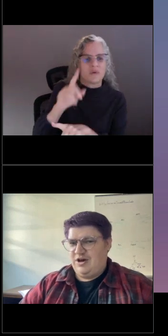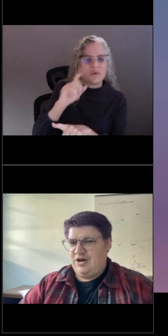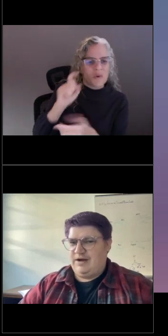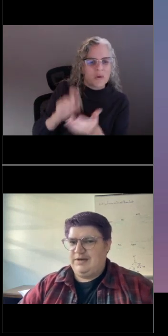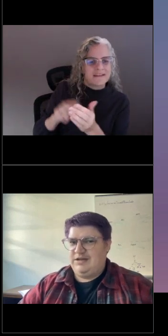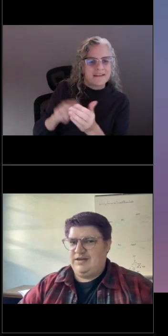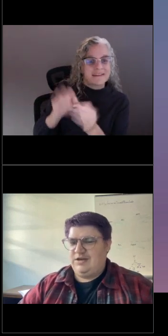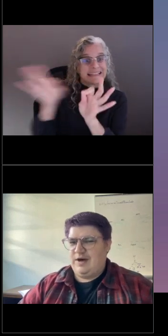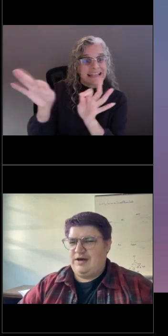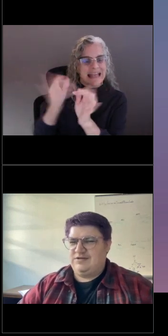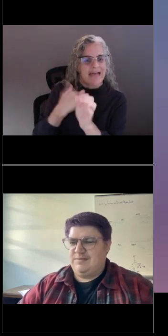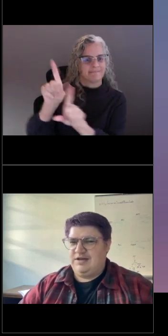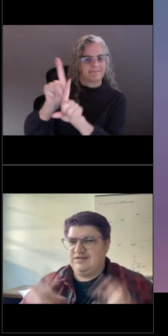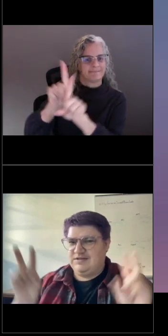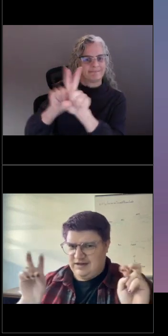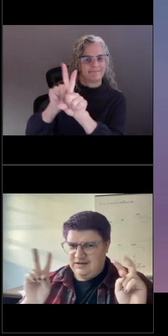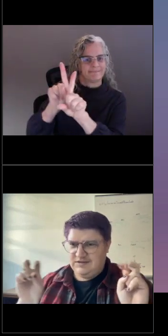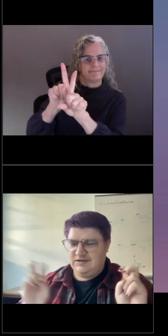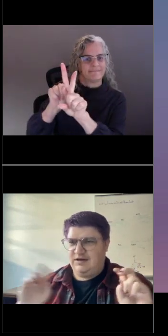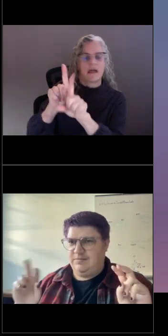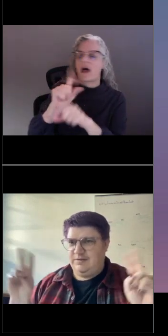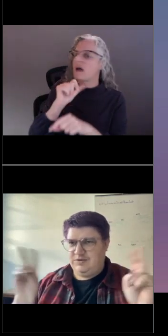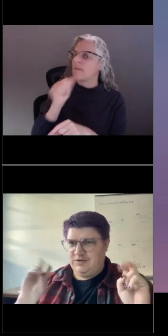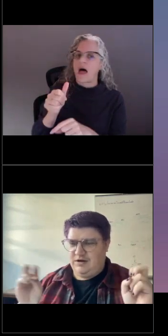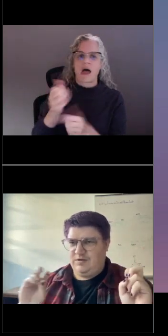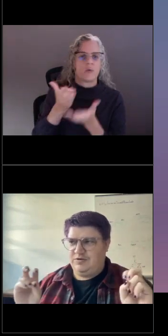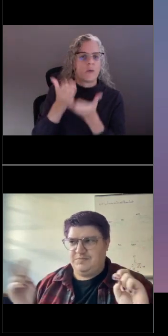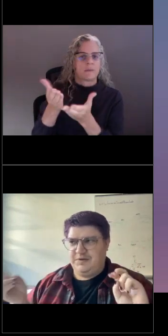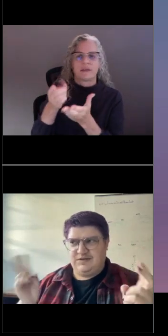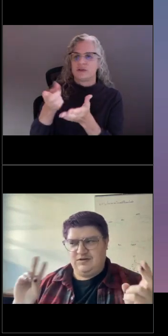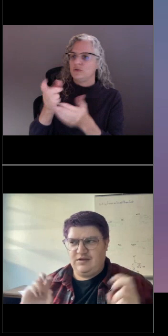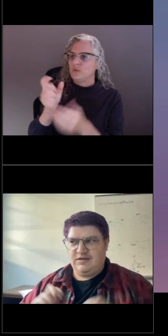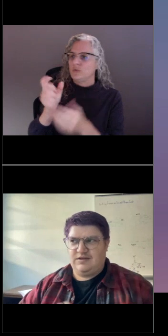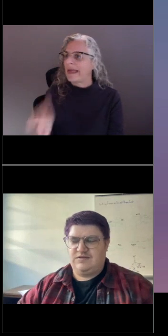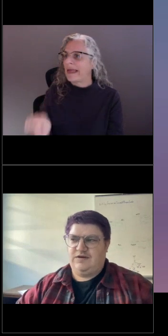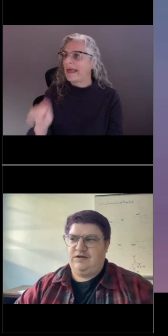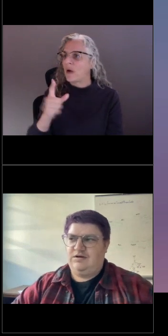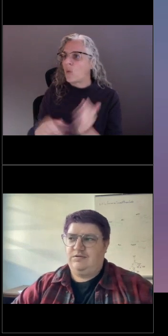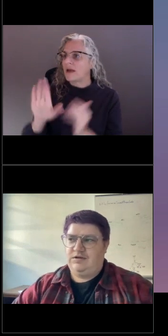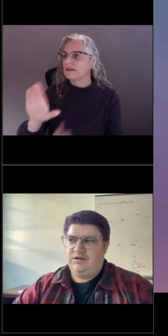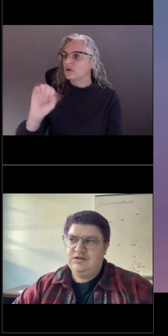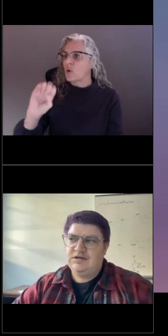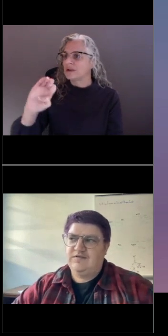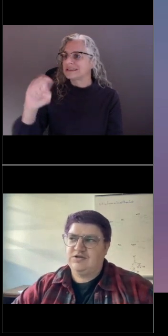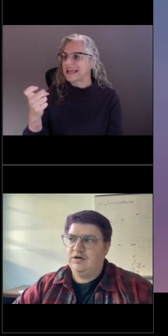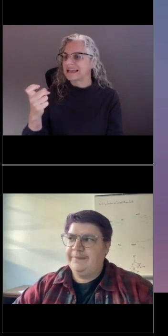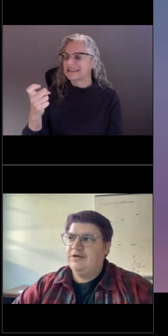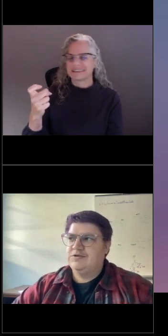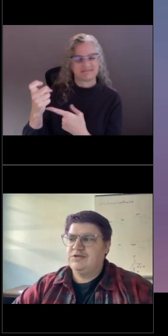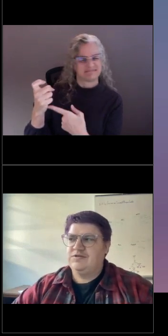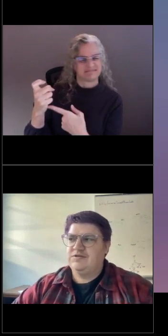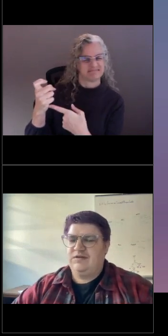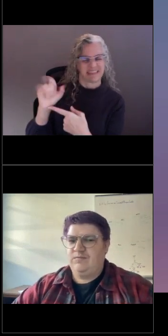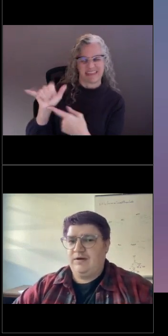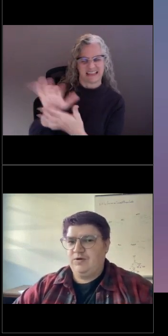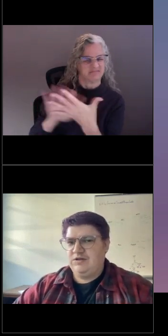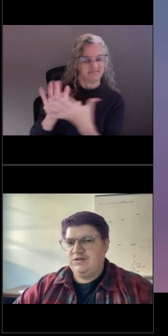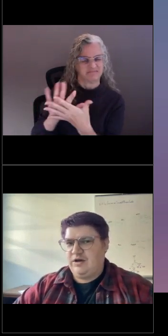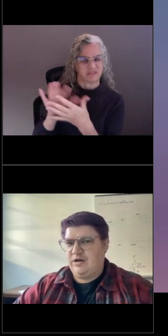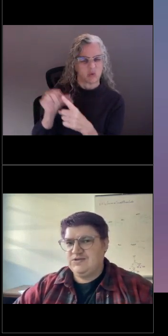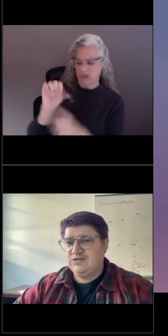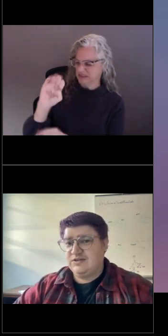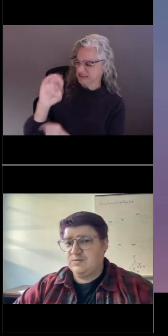actually not recommending that you ask somebody's sex. I'm doing air quotes because I don't think that that's very coherent of a term. So instead, I'm